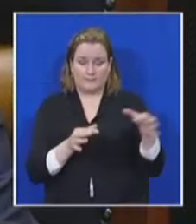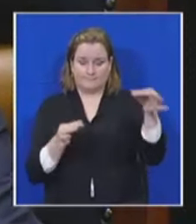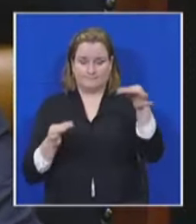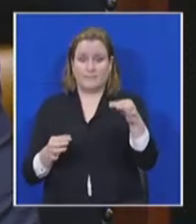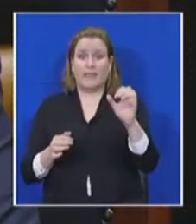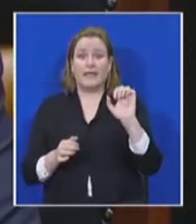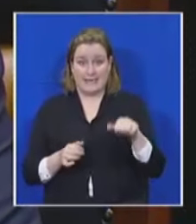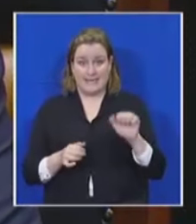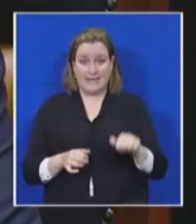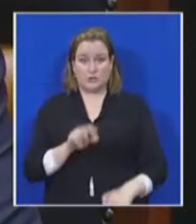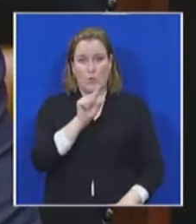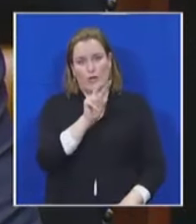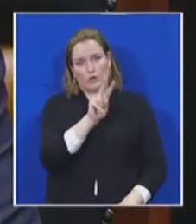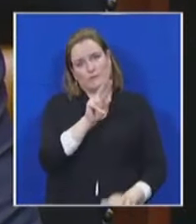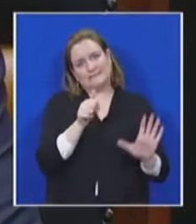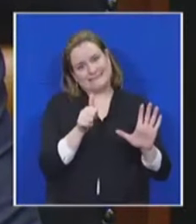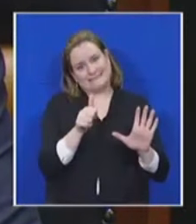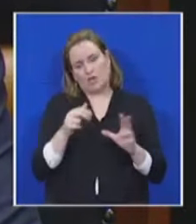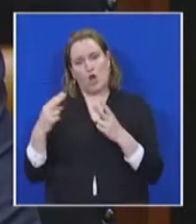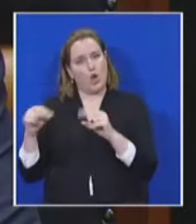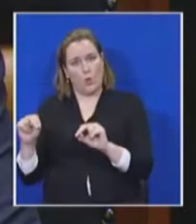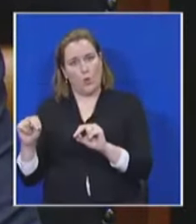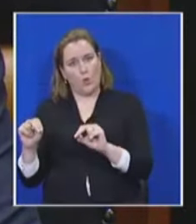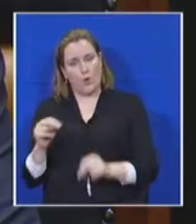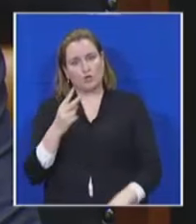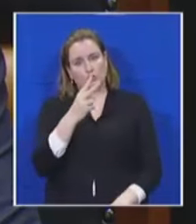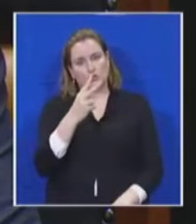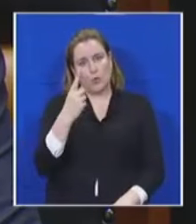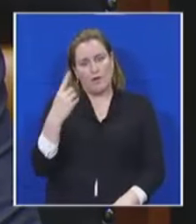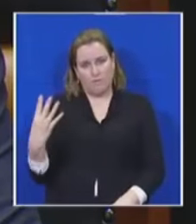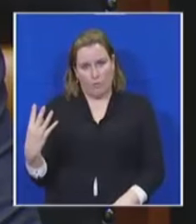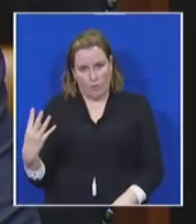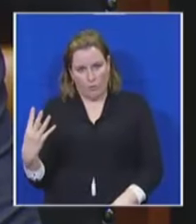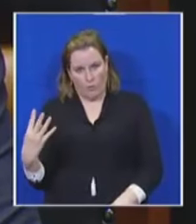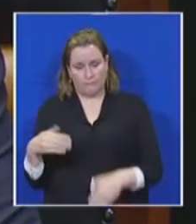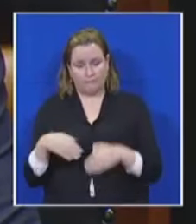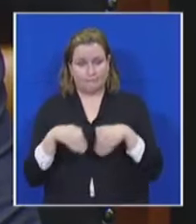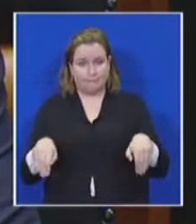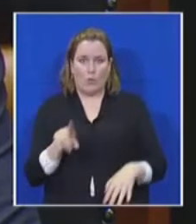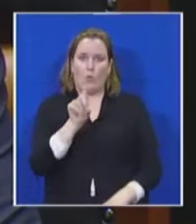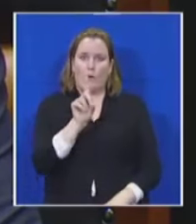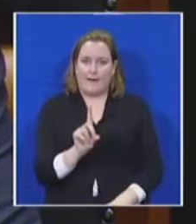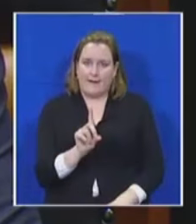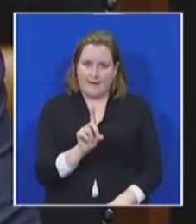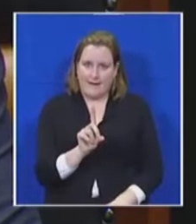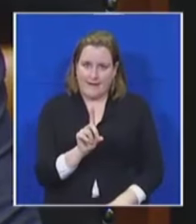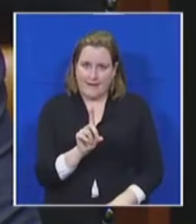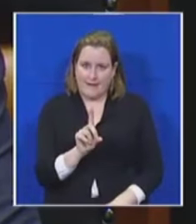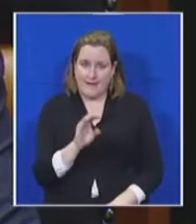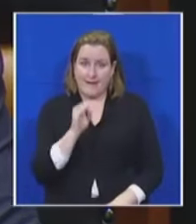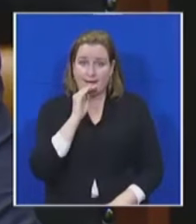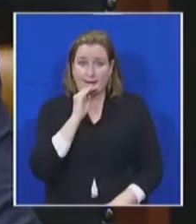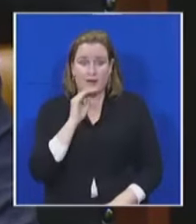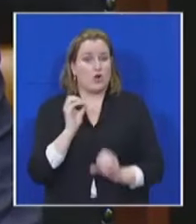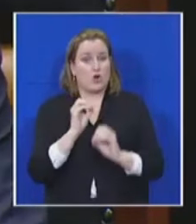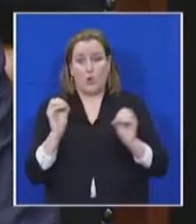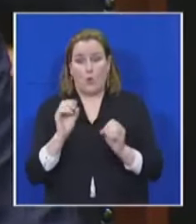is 126, the no's is 214, abstain is 1, not voted